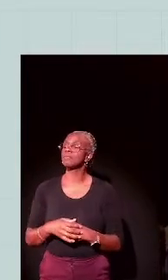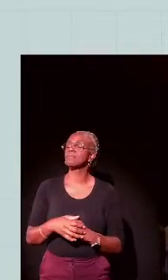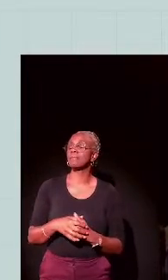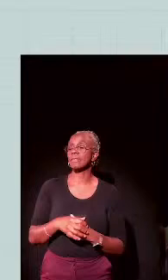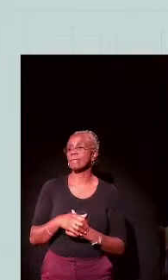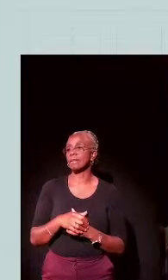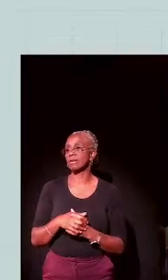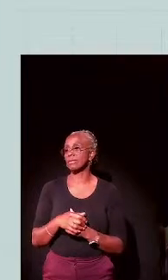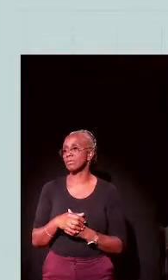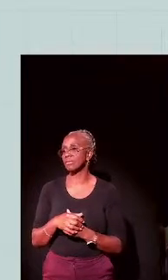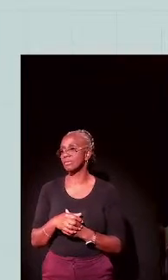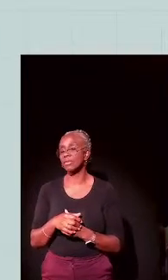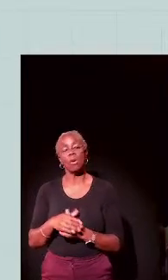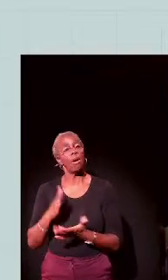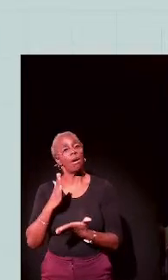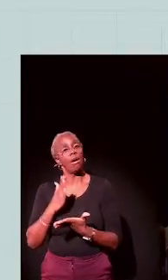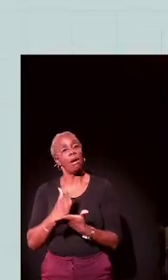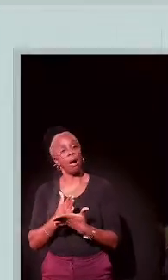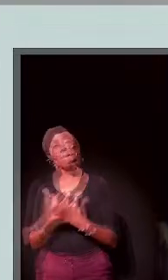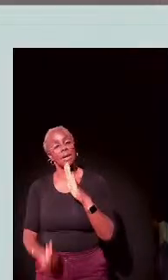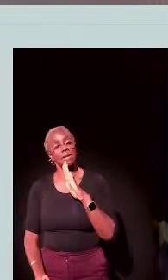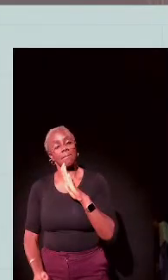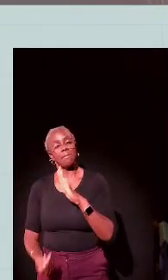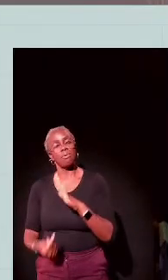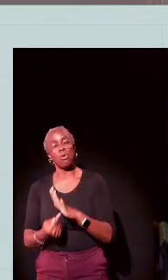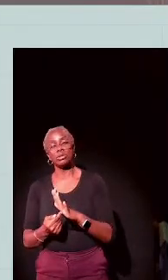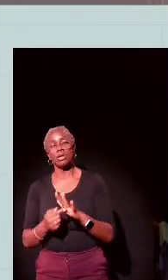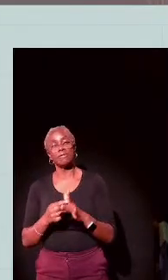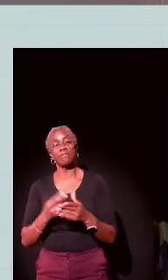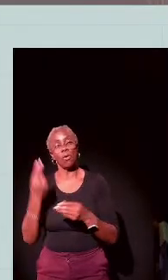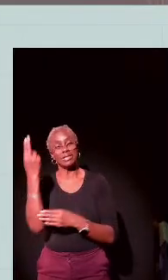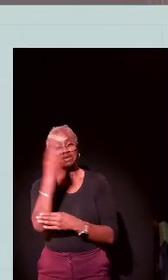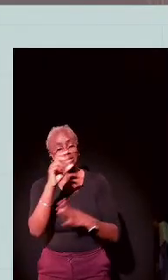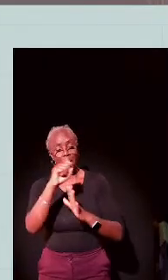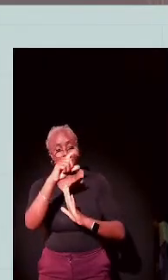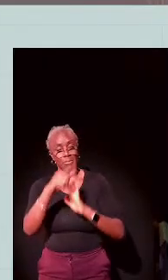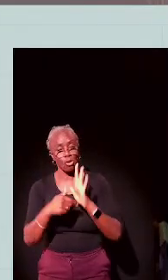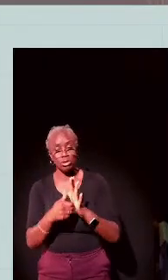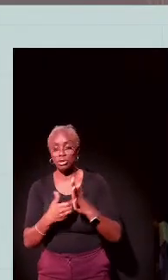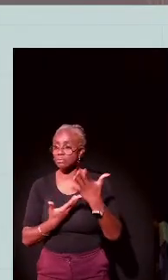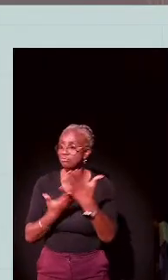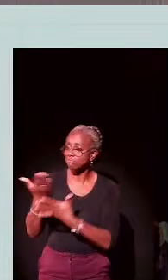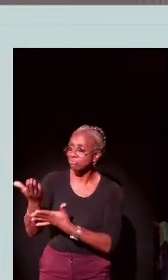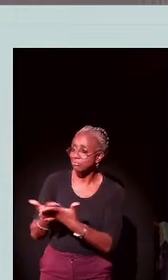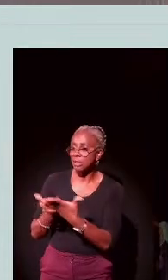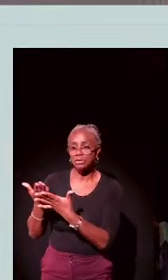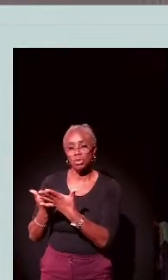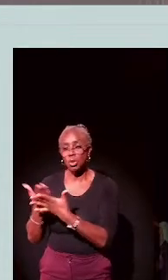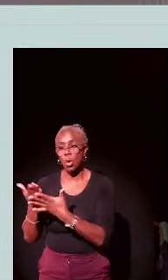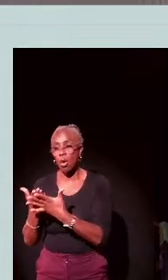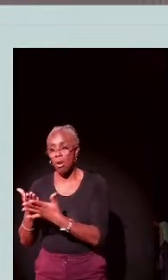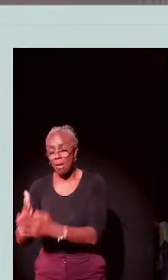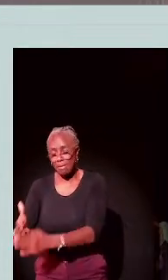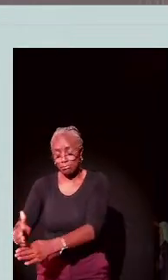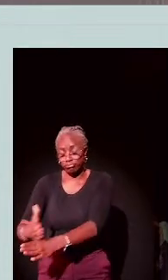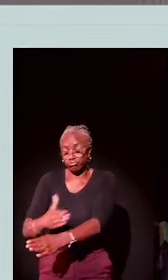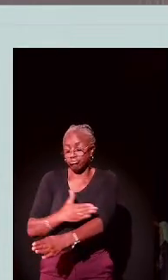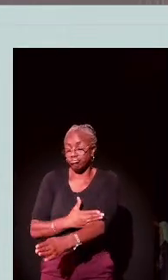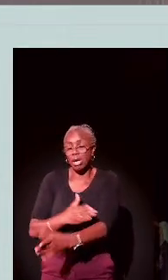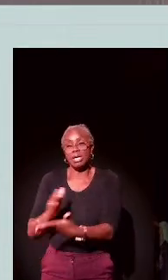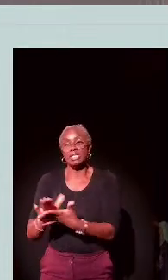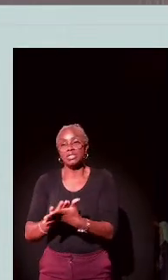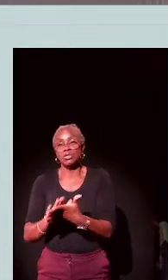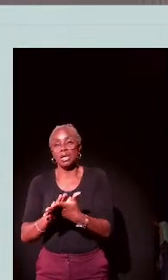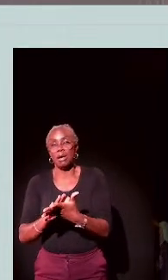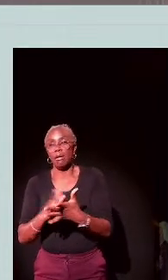And it's quite important in any kind of design project. We're often taught to set constraints very early on so that you don't end up